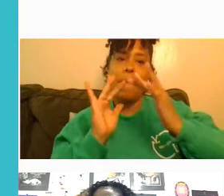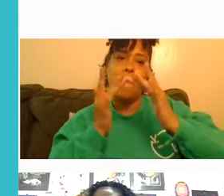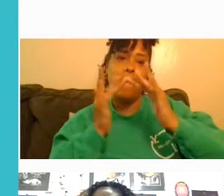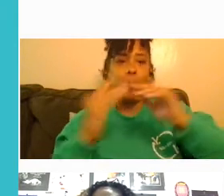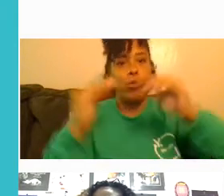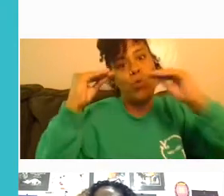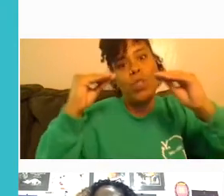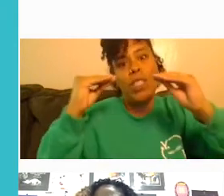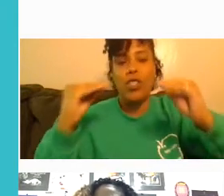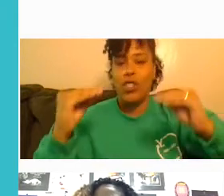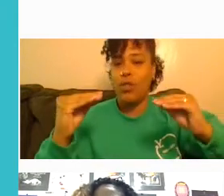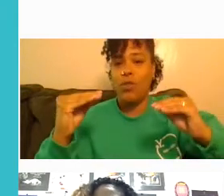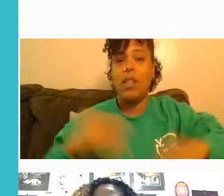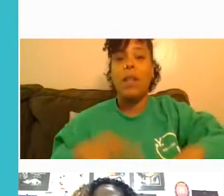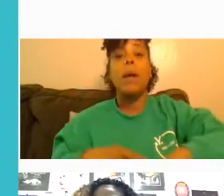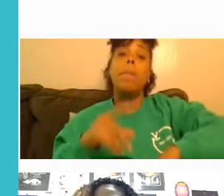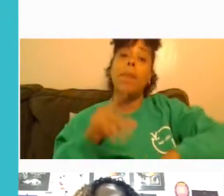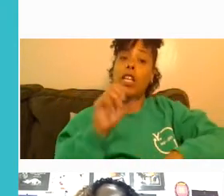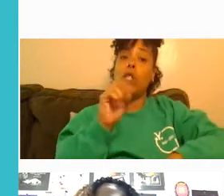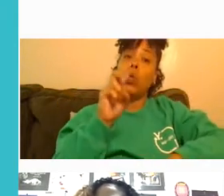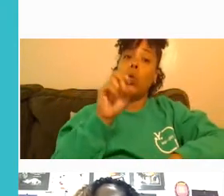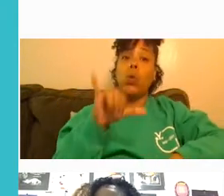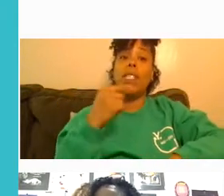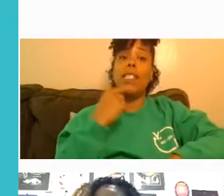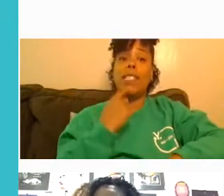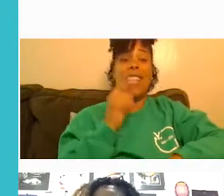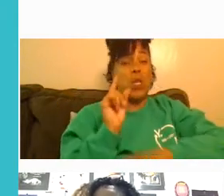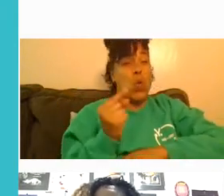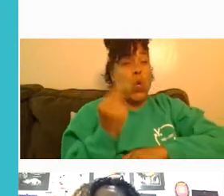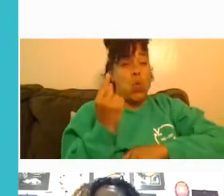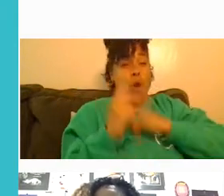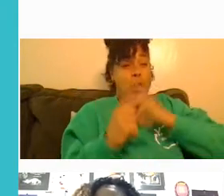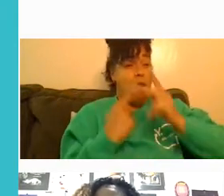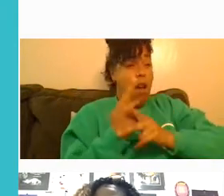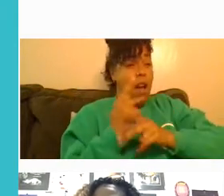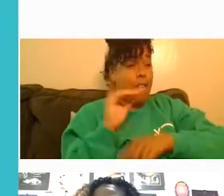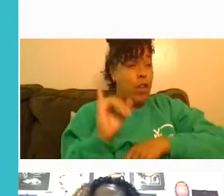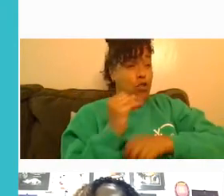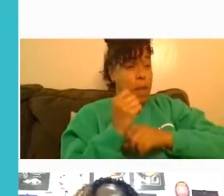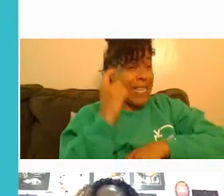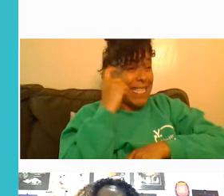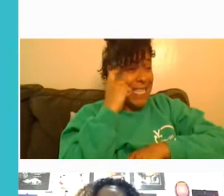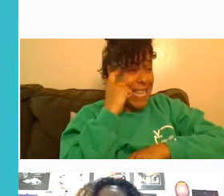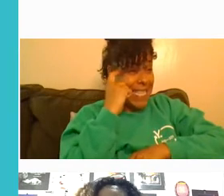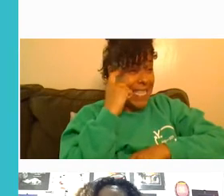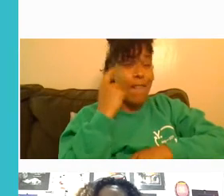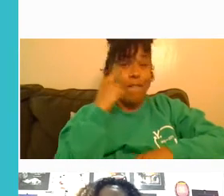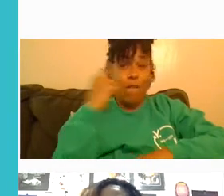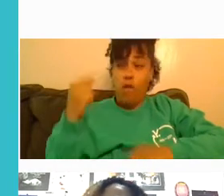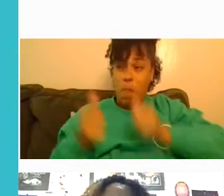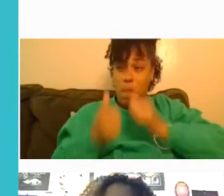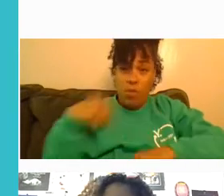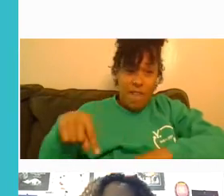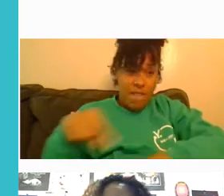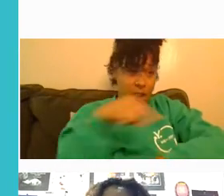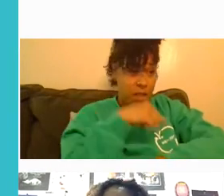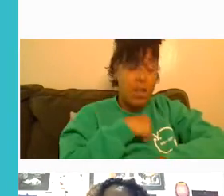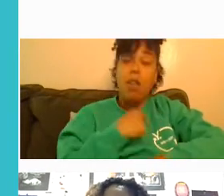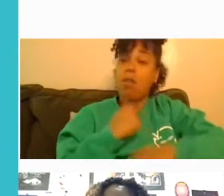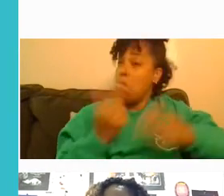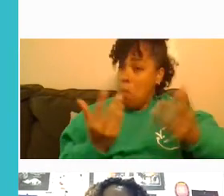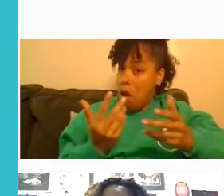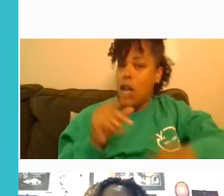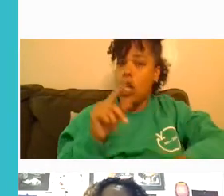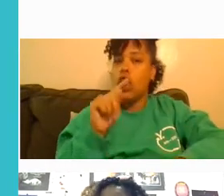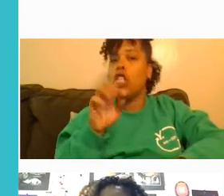one kind of life insurance that makes sense for the vast majority of us, and that's term life insurance. Susie said